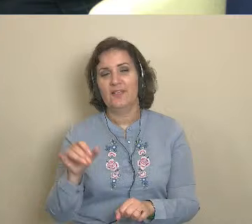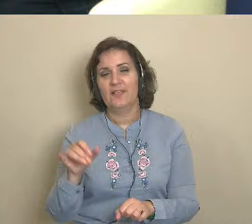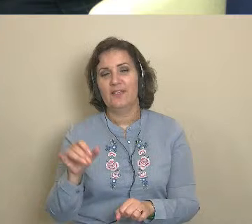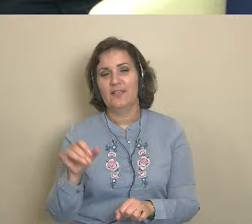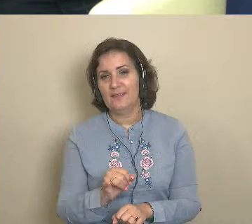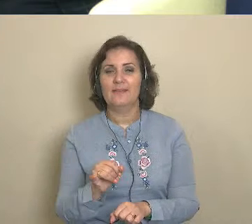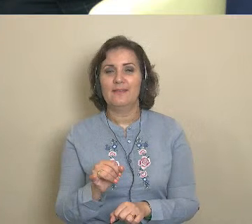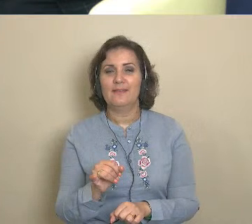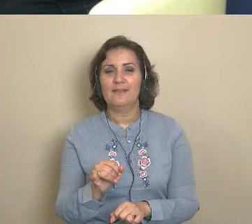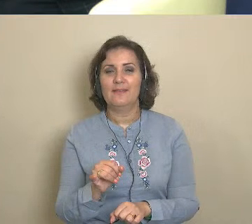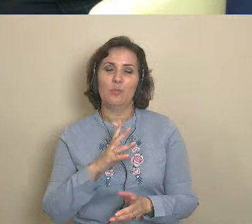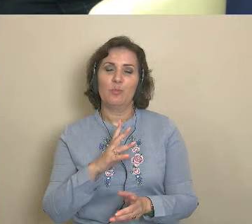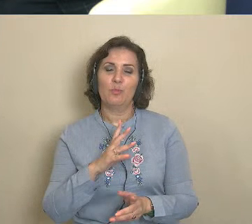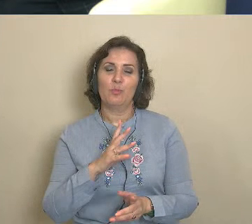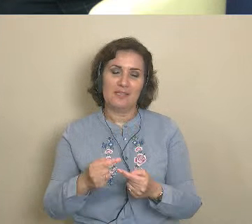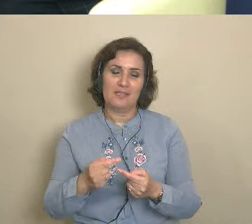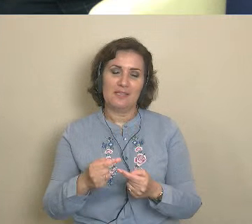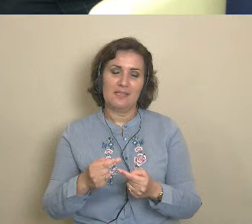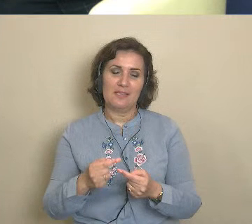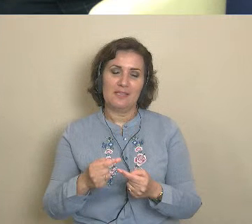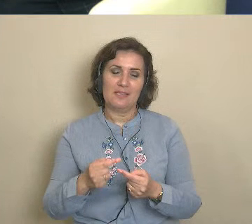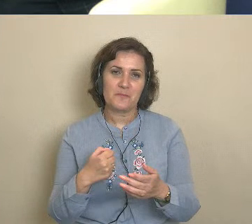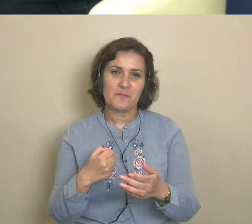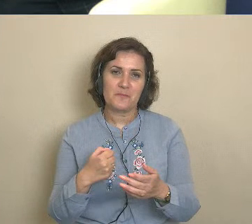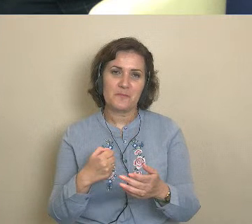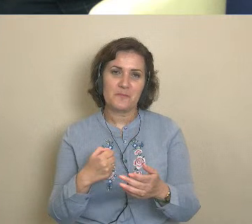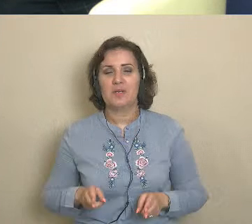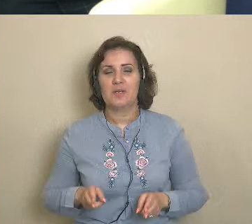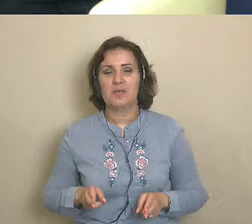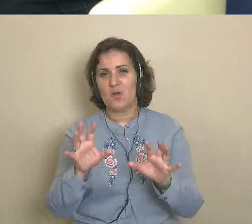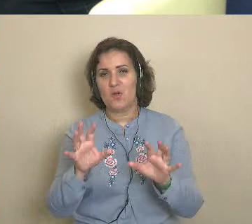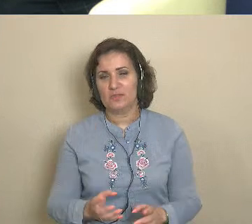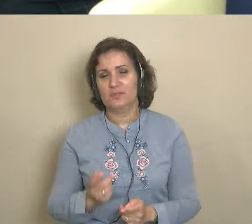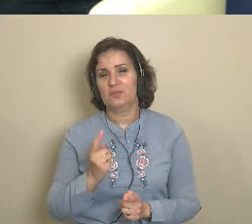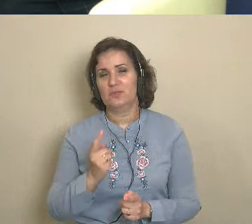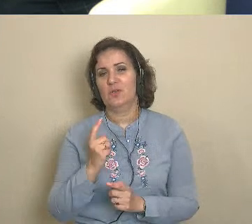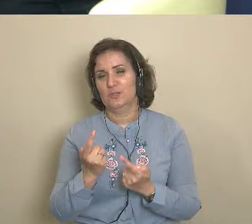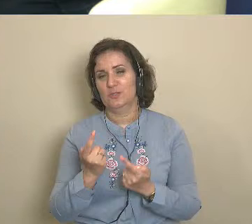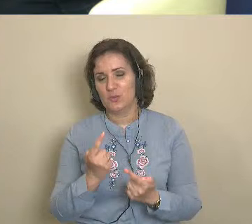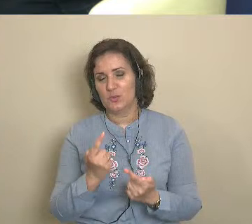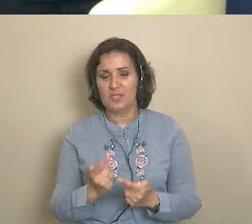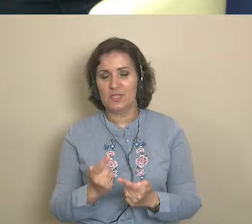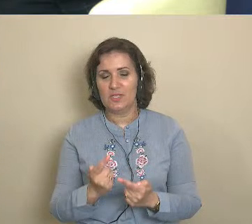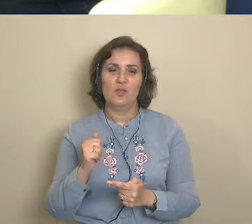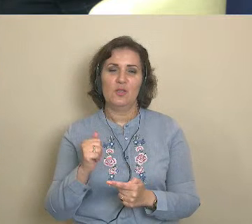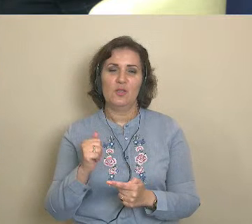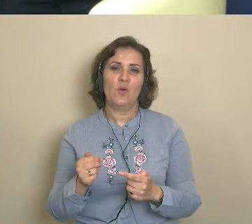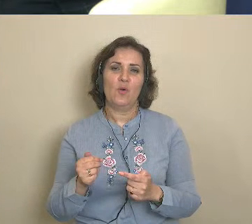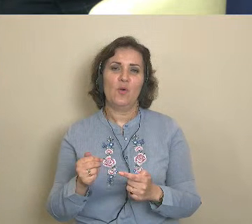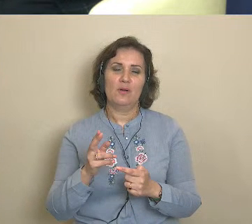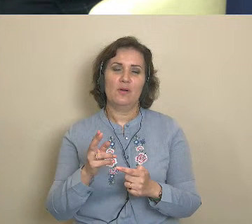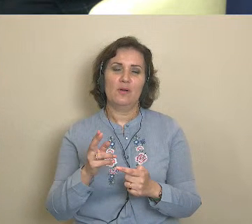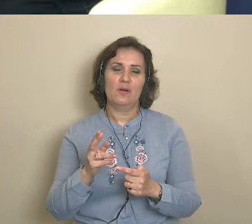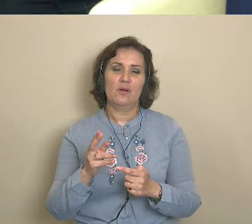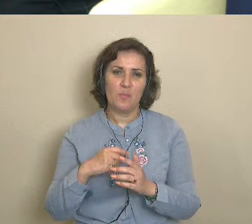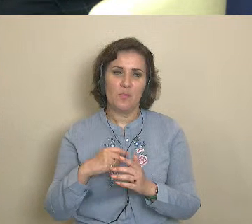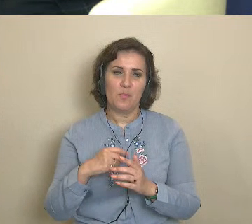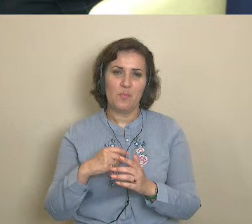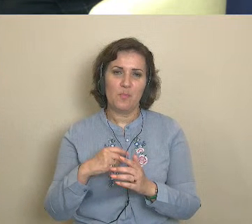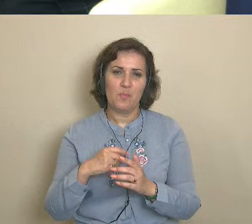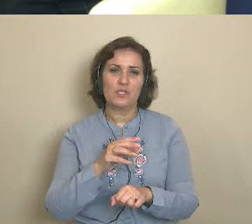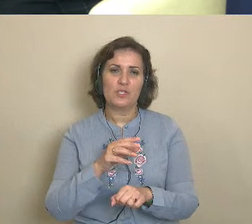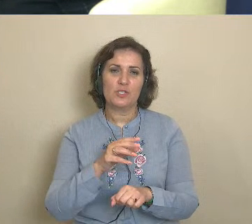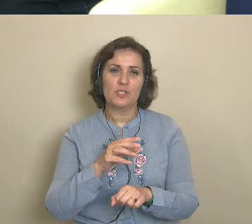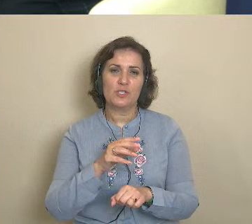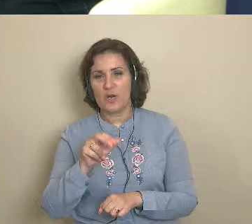offenders of the election law. And there were the amendments to the criminal code, to the code of administrative offenses,